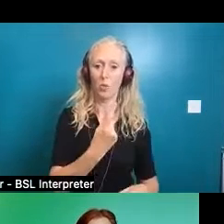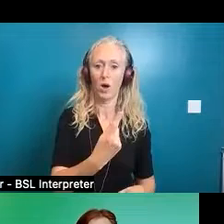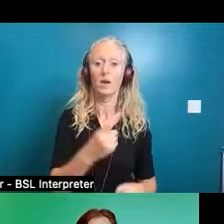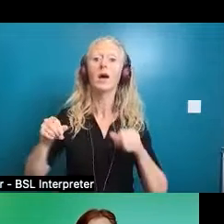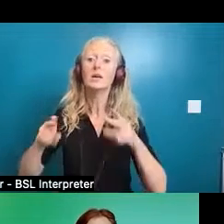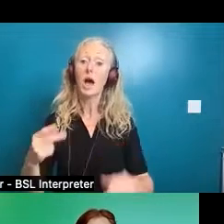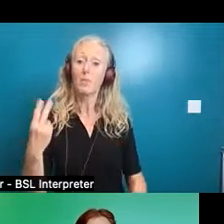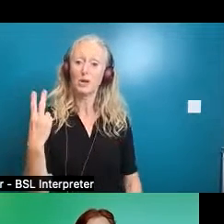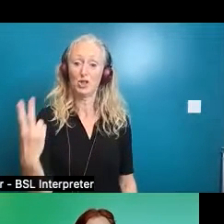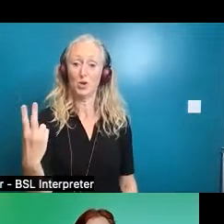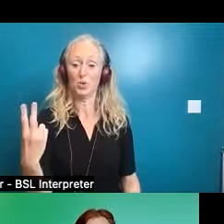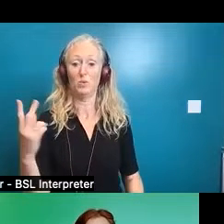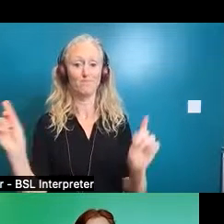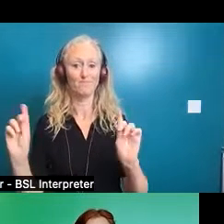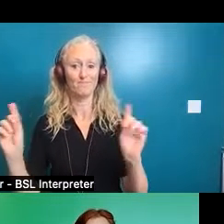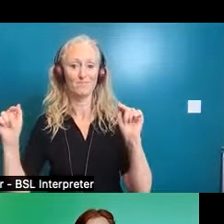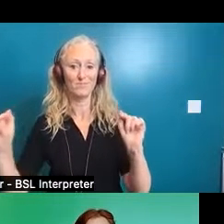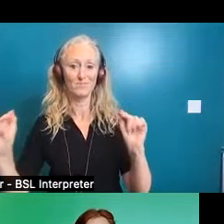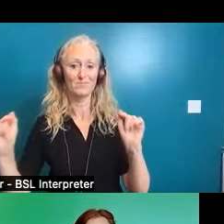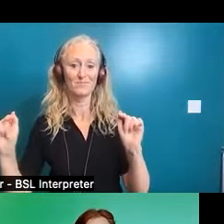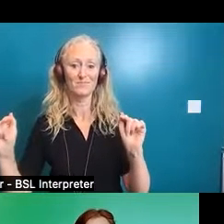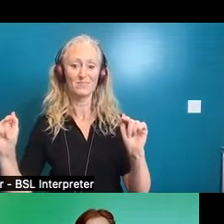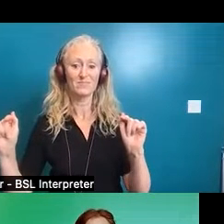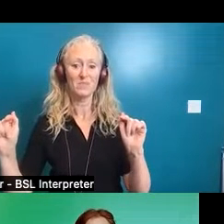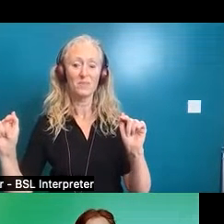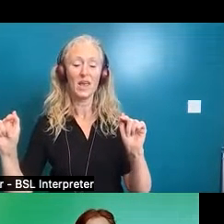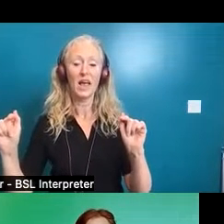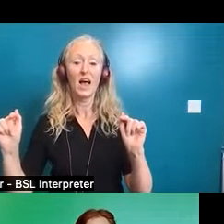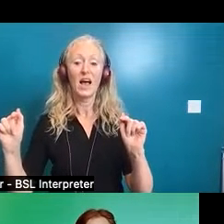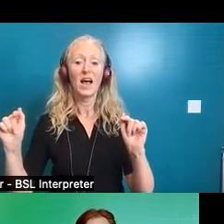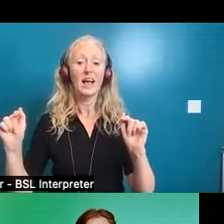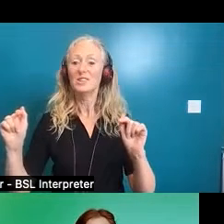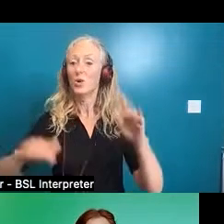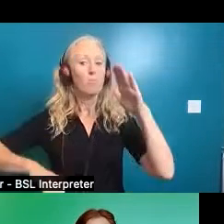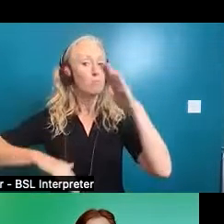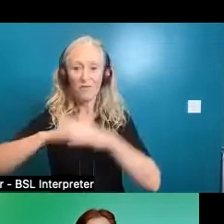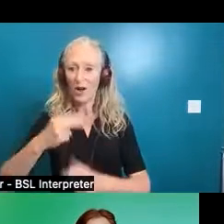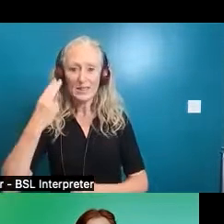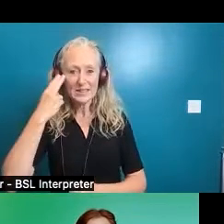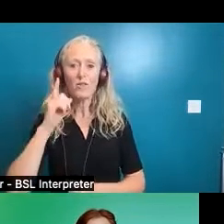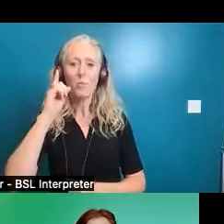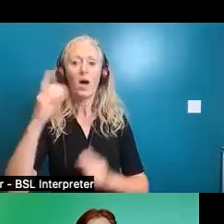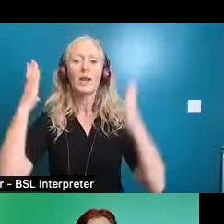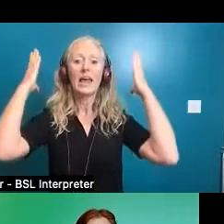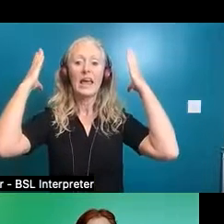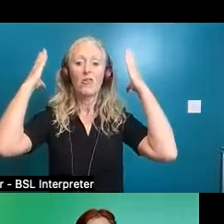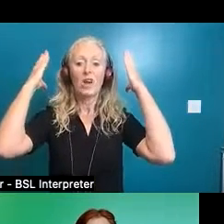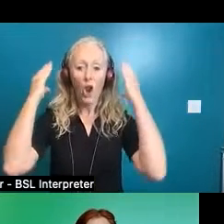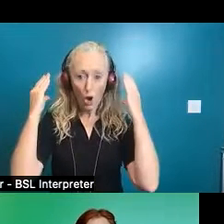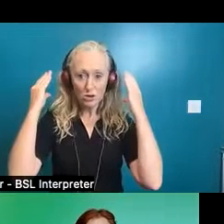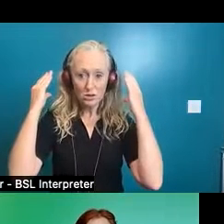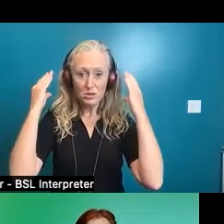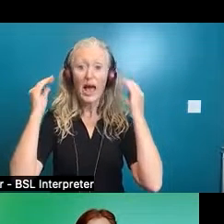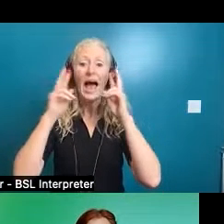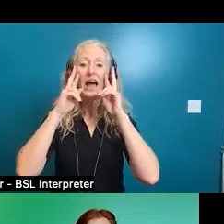well, the hearing loss is less severe and the RP starts a bit later.